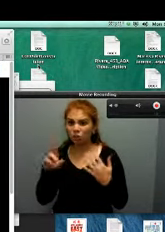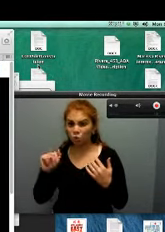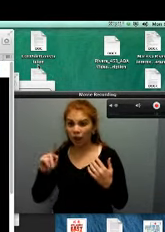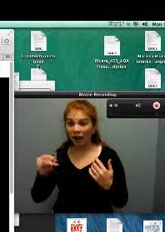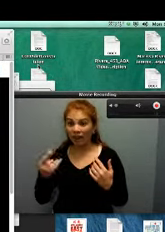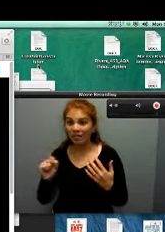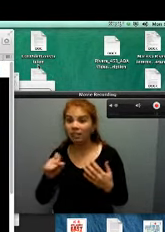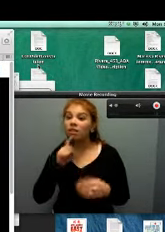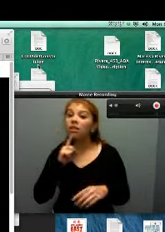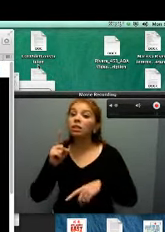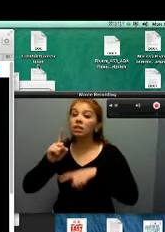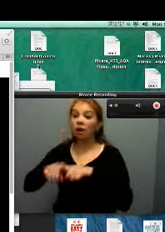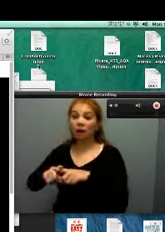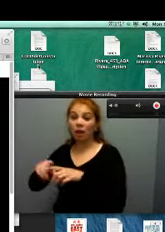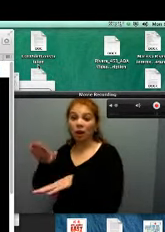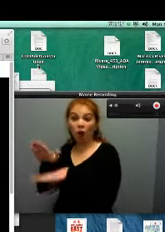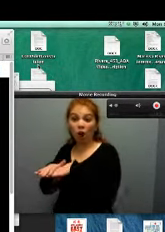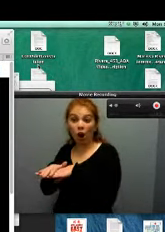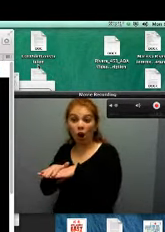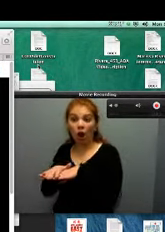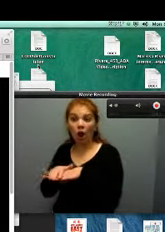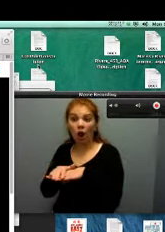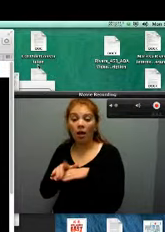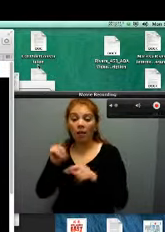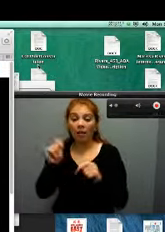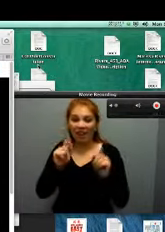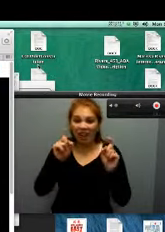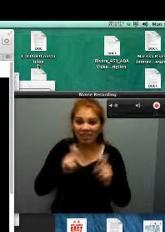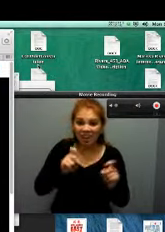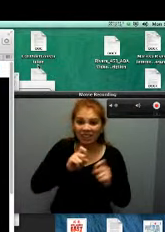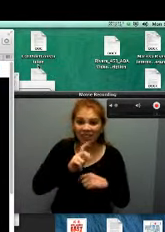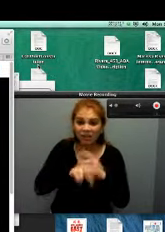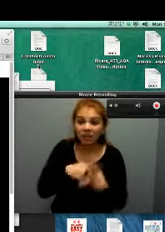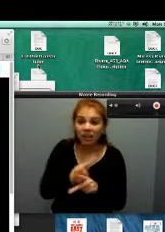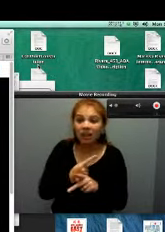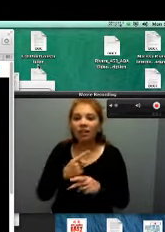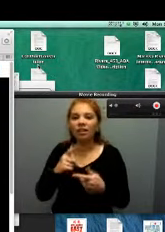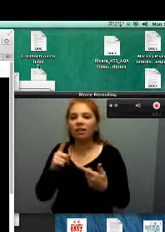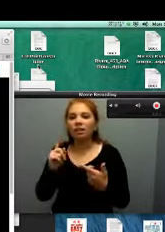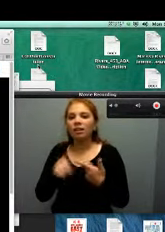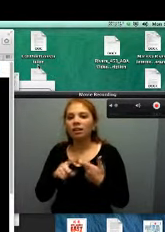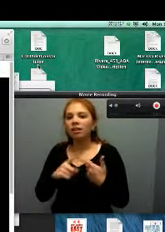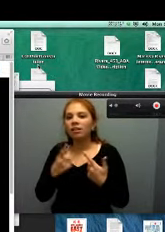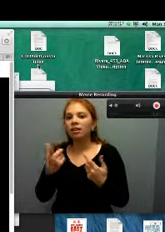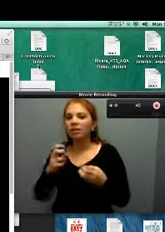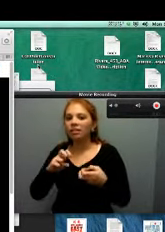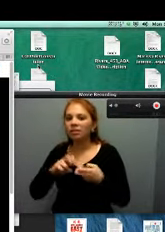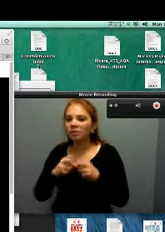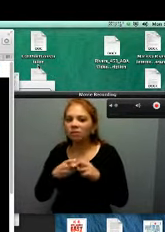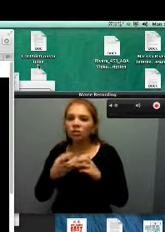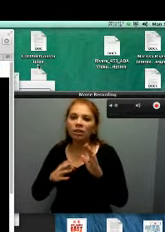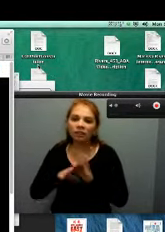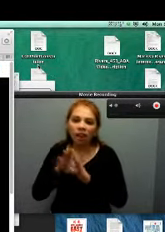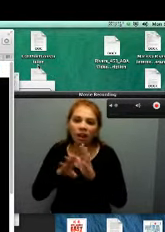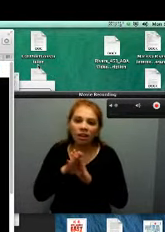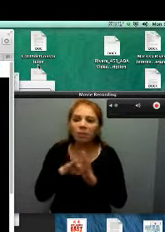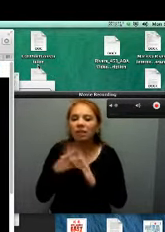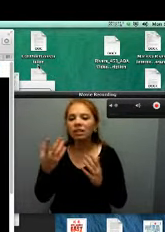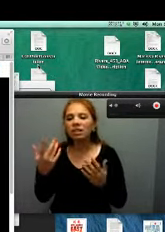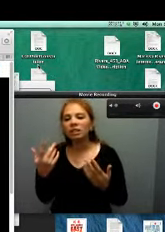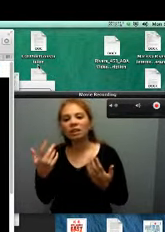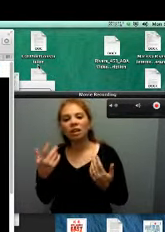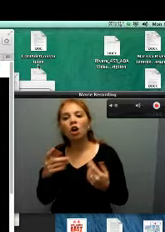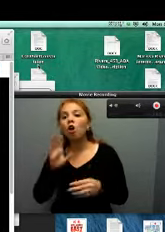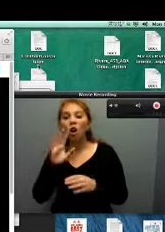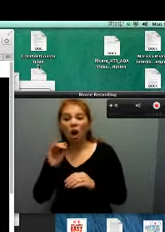is depending on the assessment, the issues, development, it's